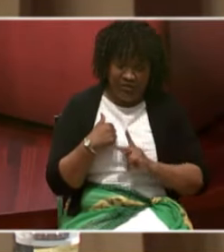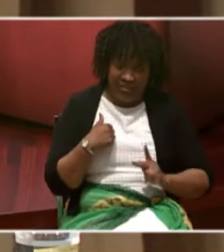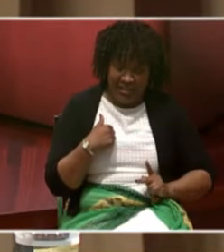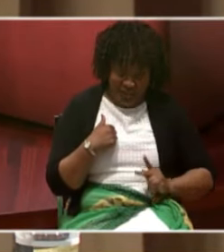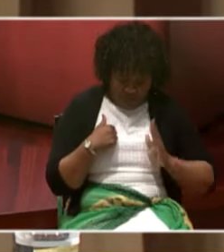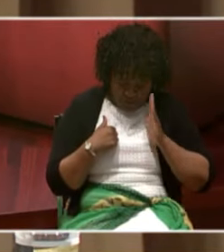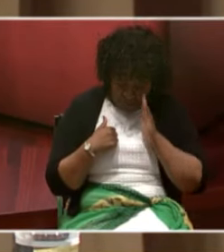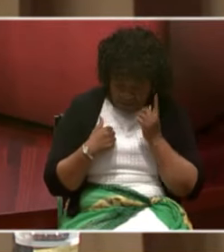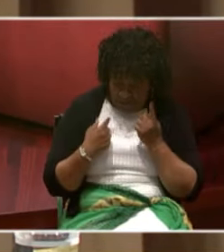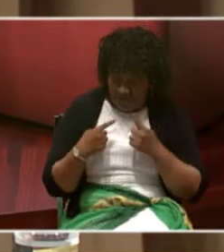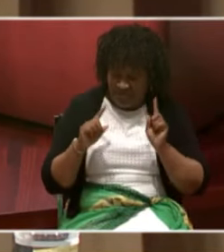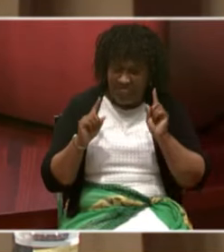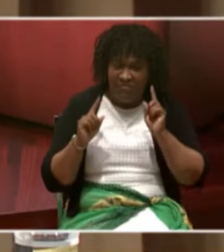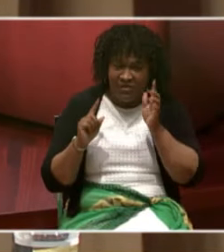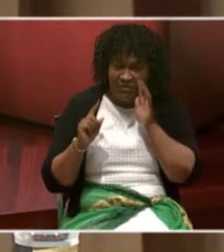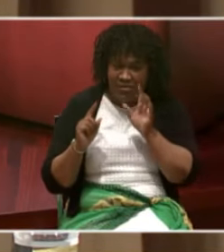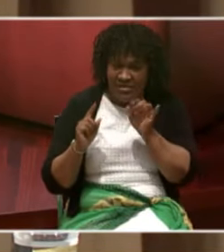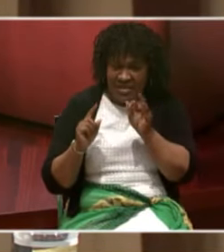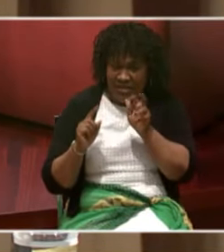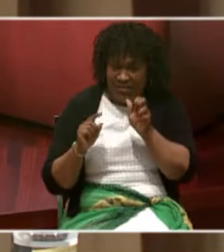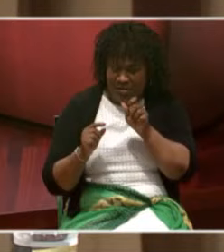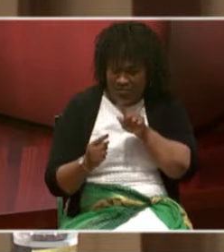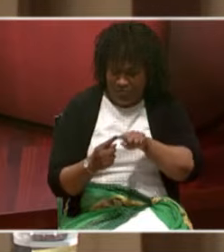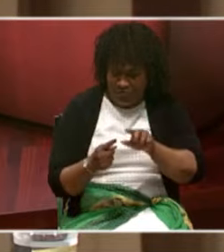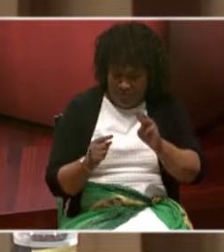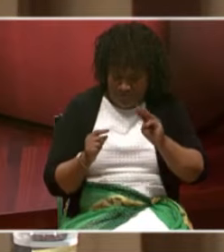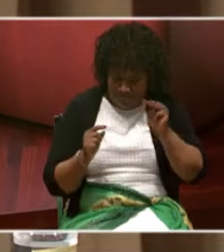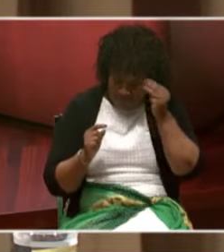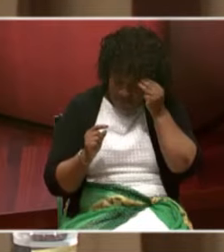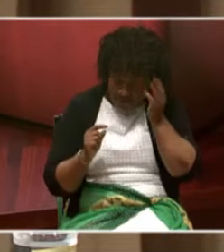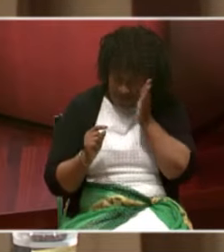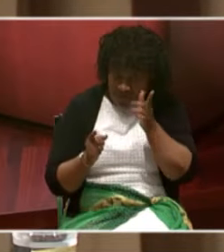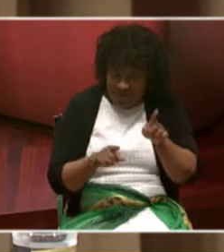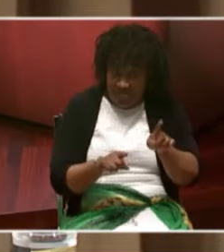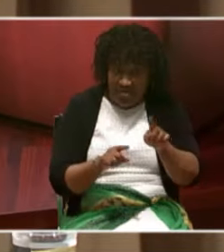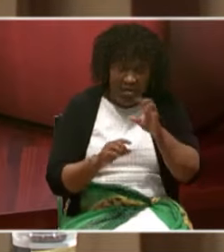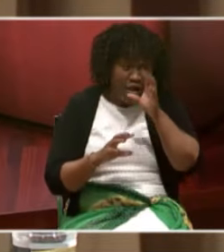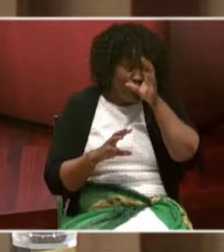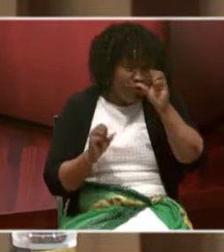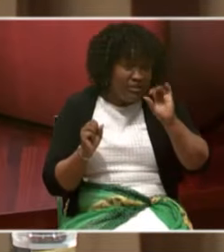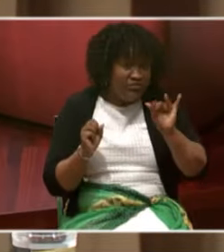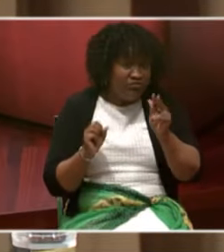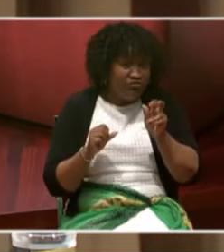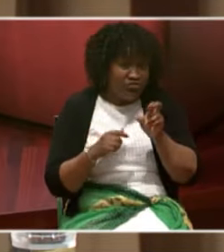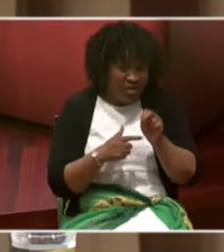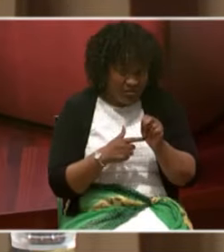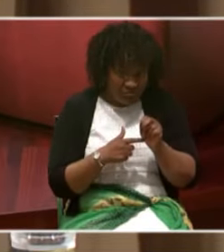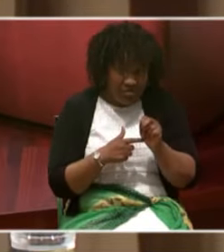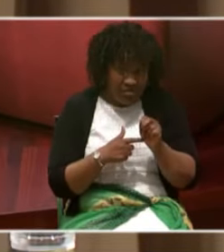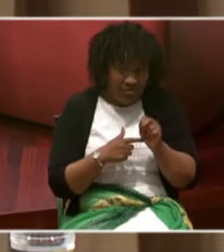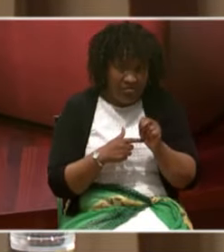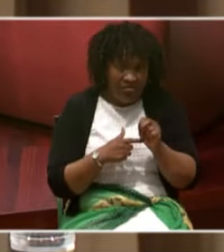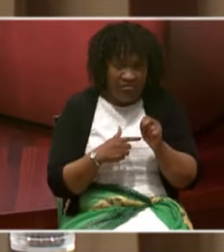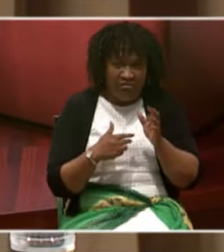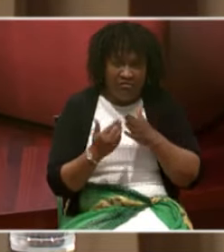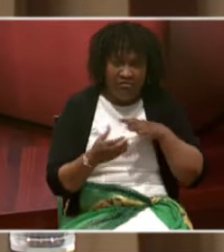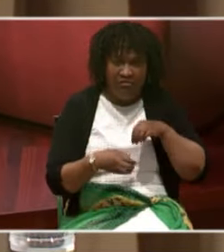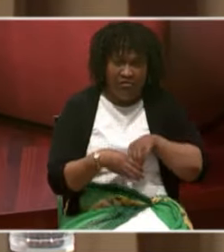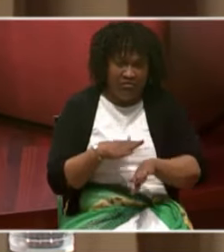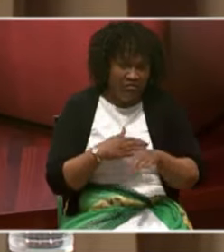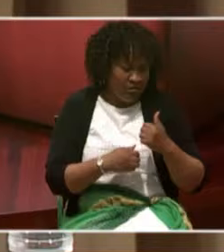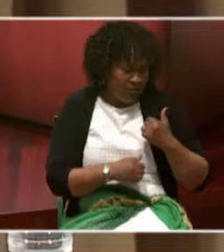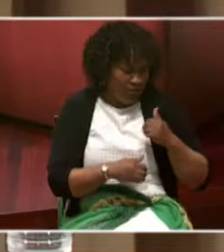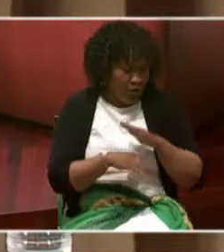of African-American leadership. He had threatened Roosevelt with a march. He was always wanting to have a march on